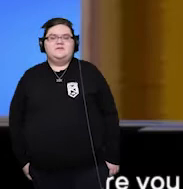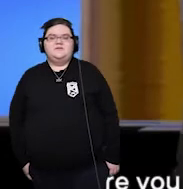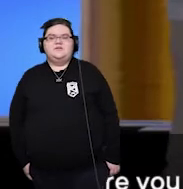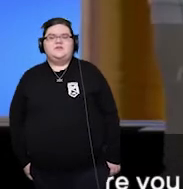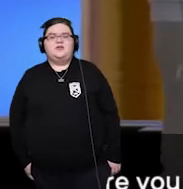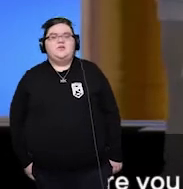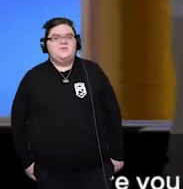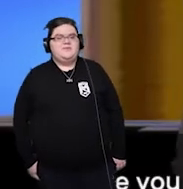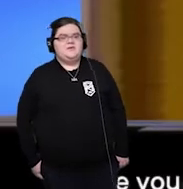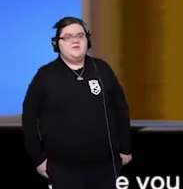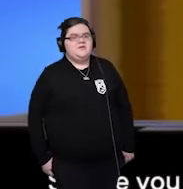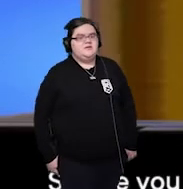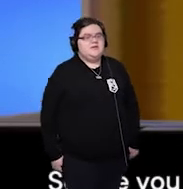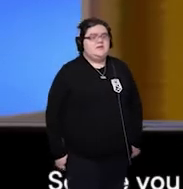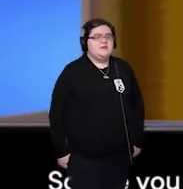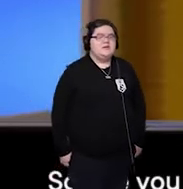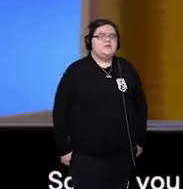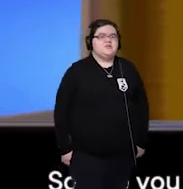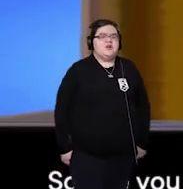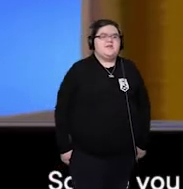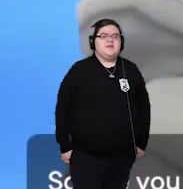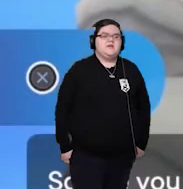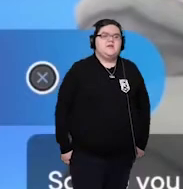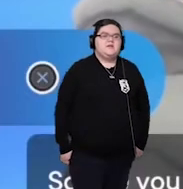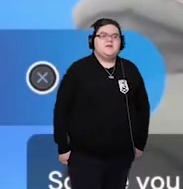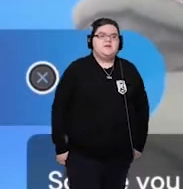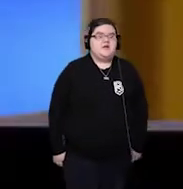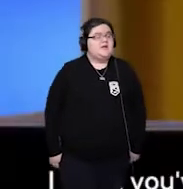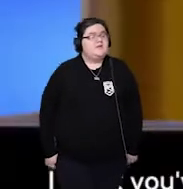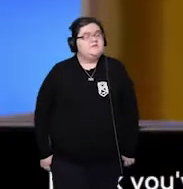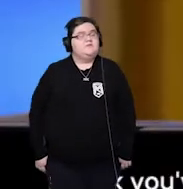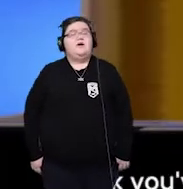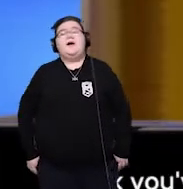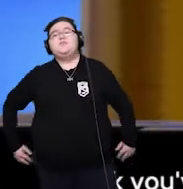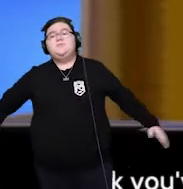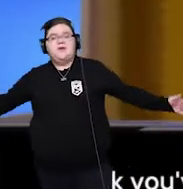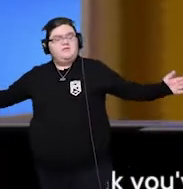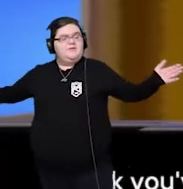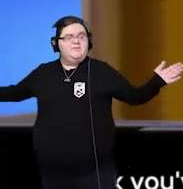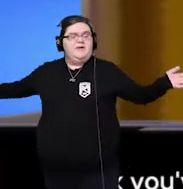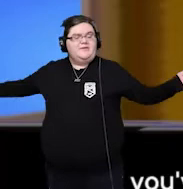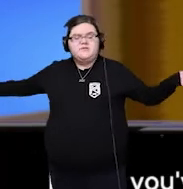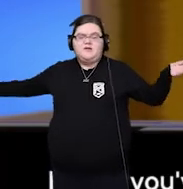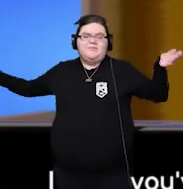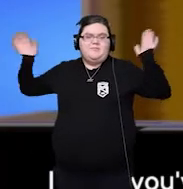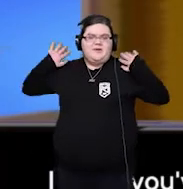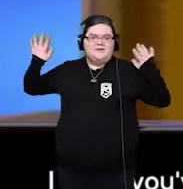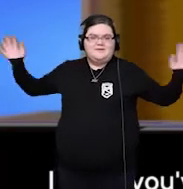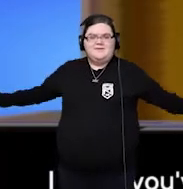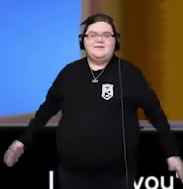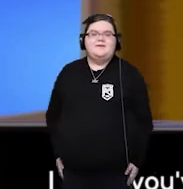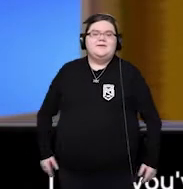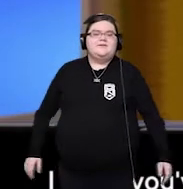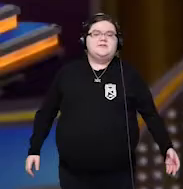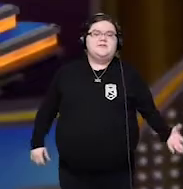to go. So maybe. I guess it is guitar then. I guess. Well, I thought piano would be as well. I'm sorry, my